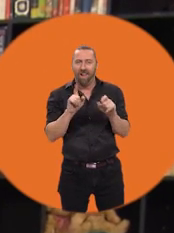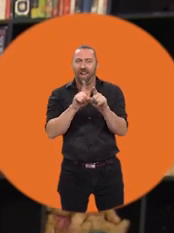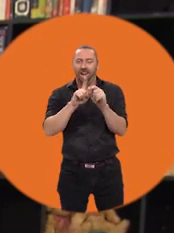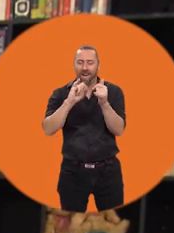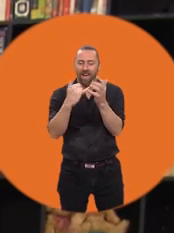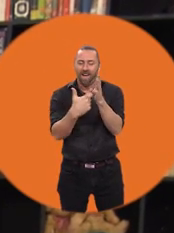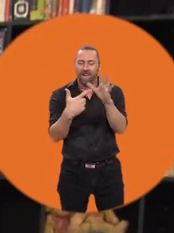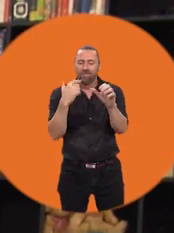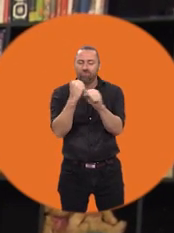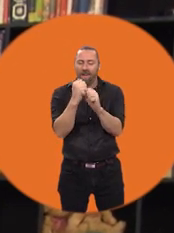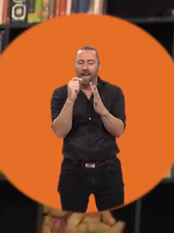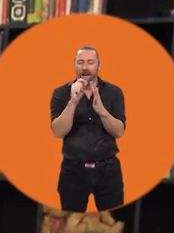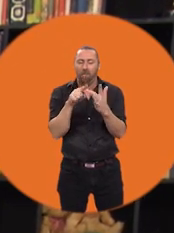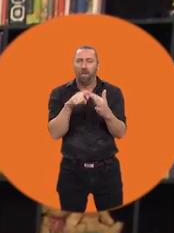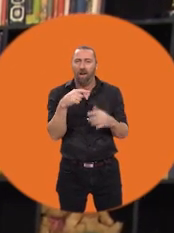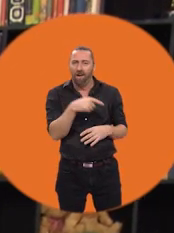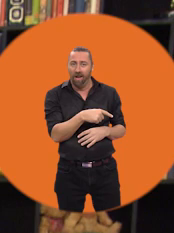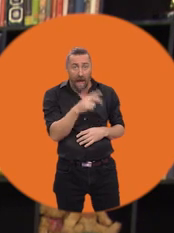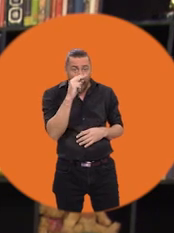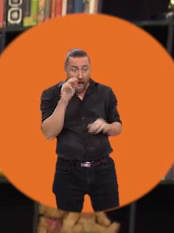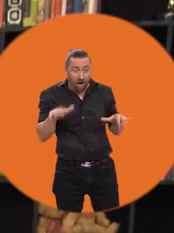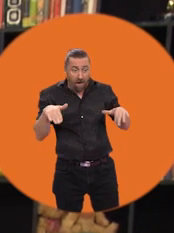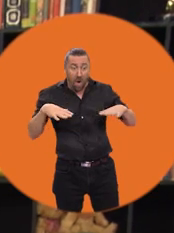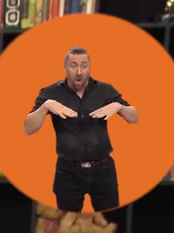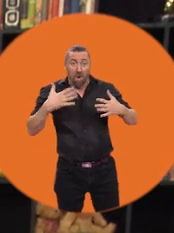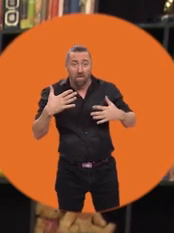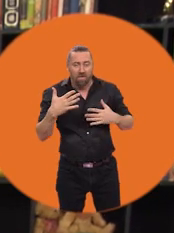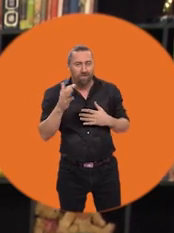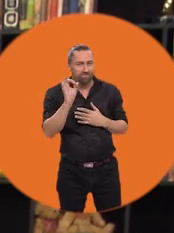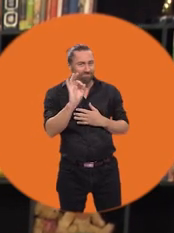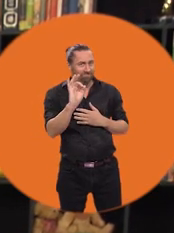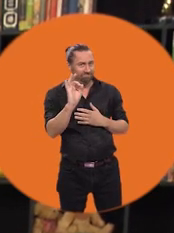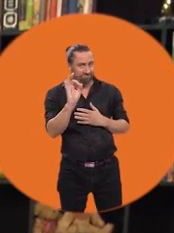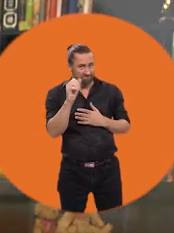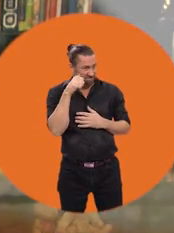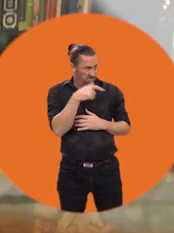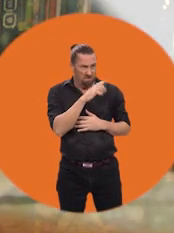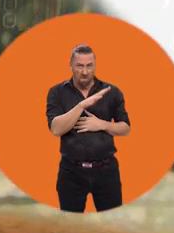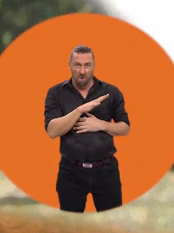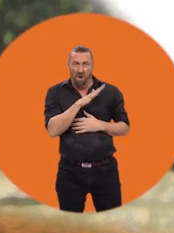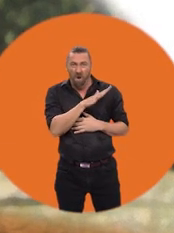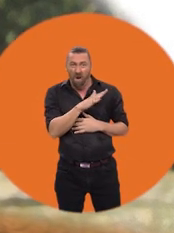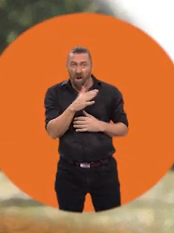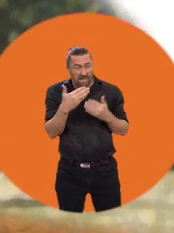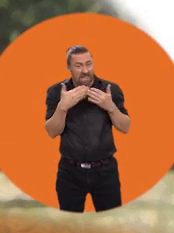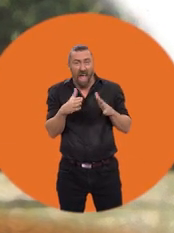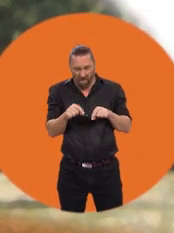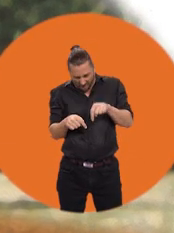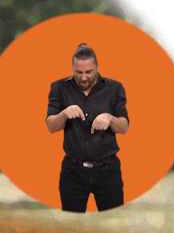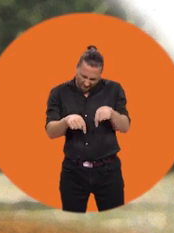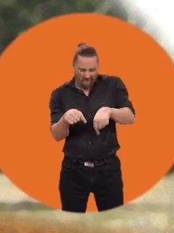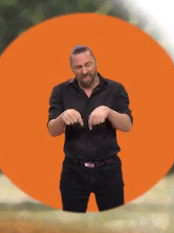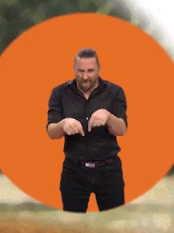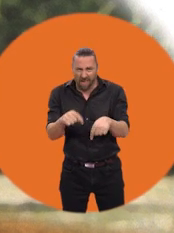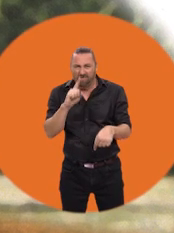Scragpie. She wasn't always able to fly, was she? We learned in the beginning of the story that even walking was tricky